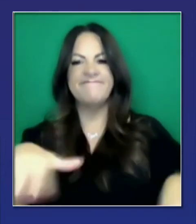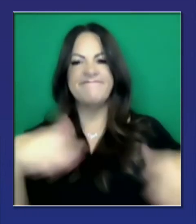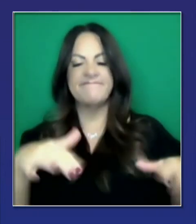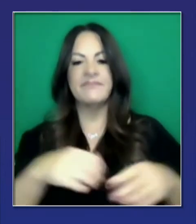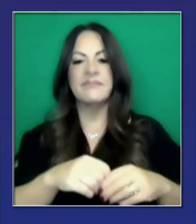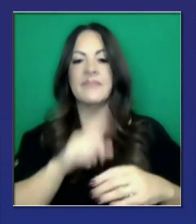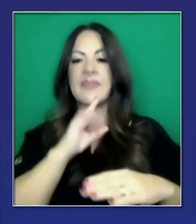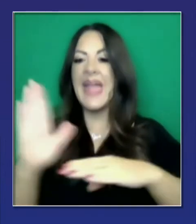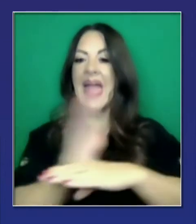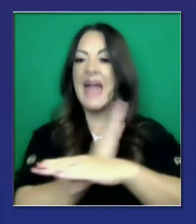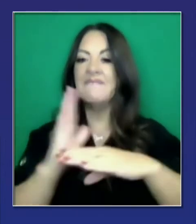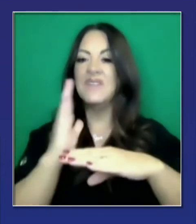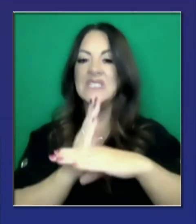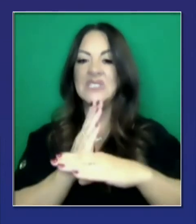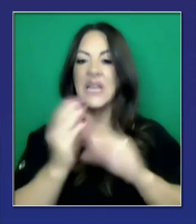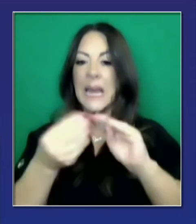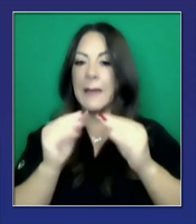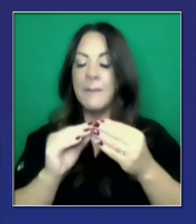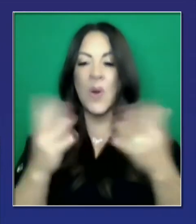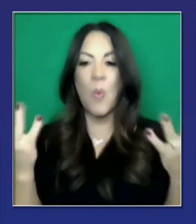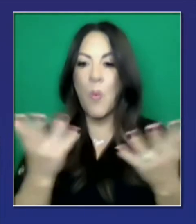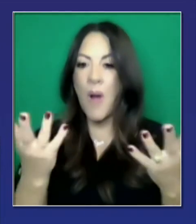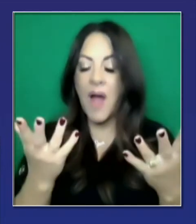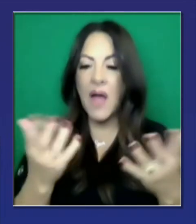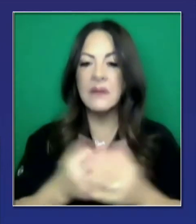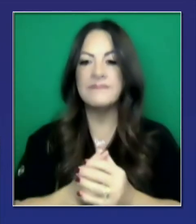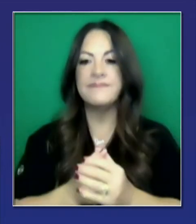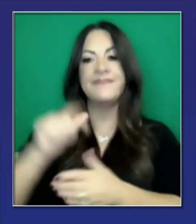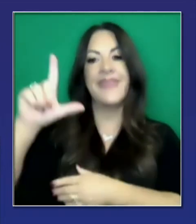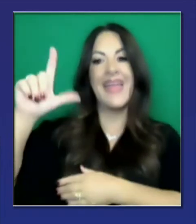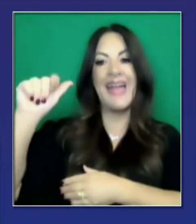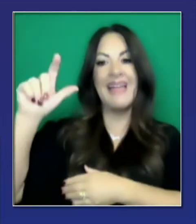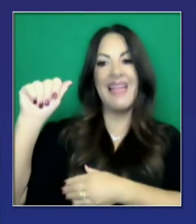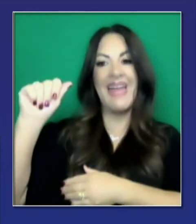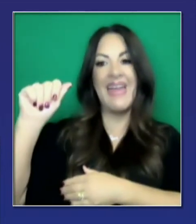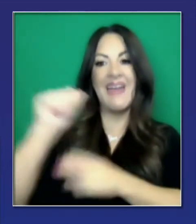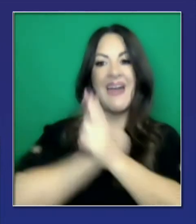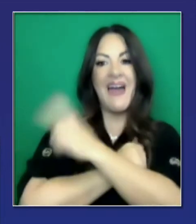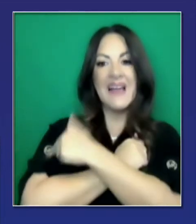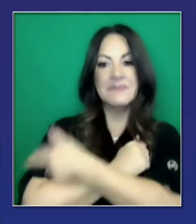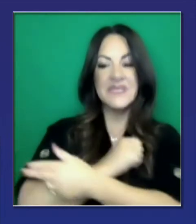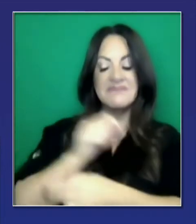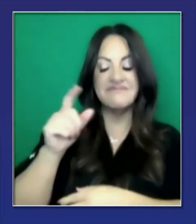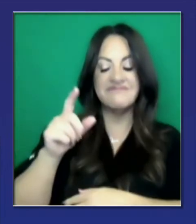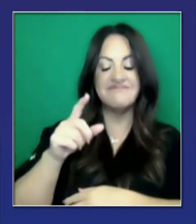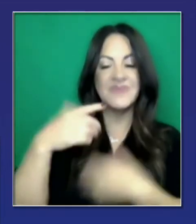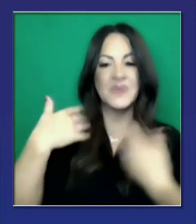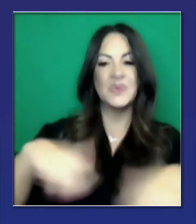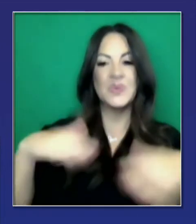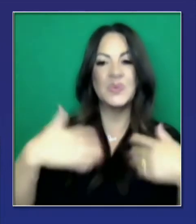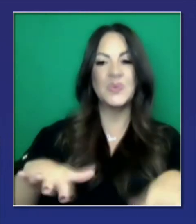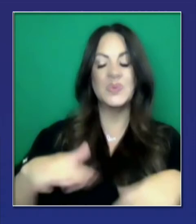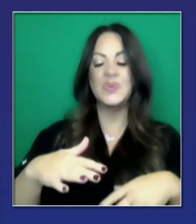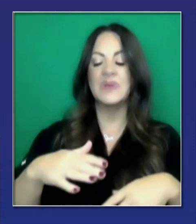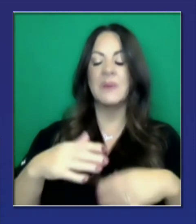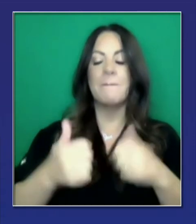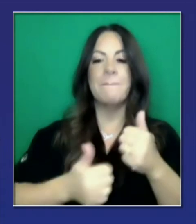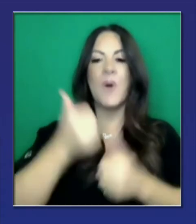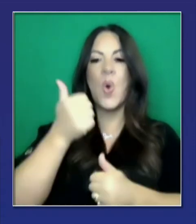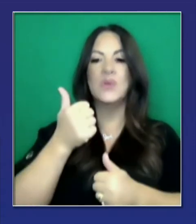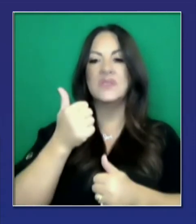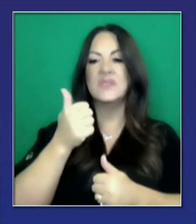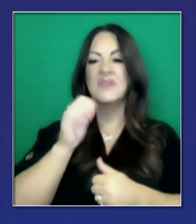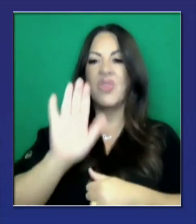and this number is sobering, on average, LA County hospitals spent 2/3 of their day, or 16 hours,